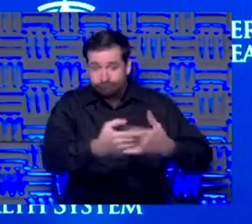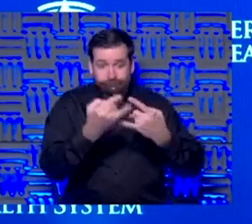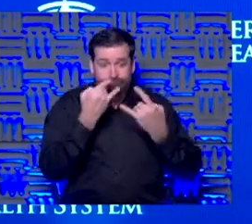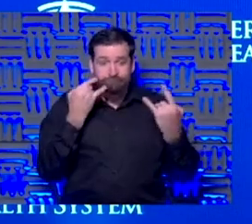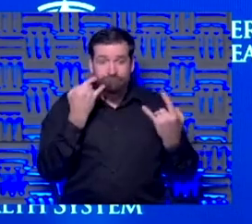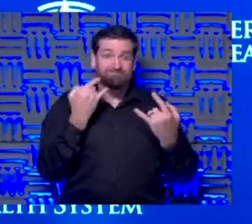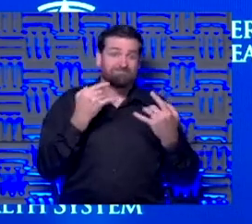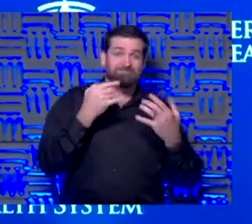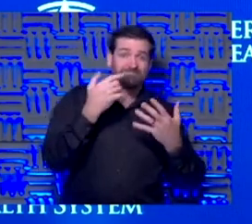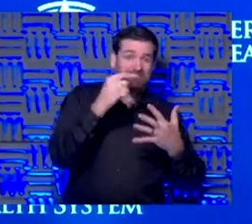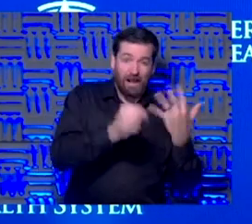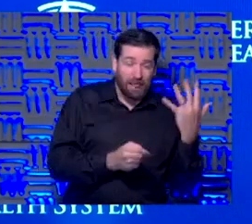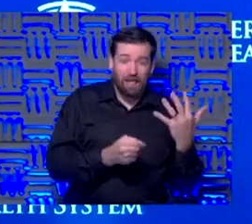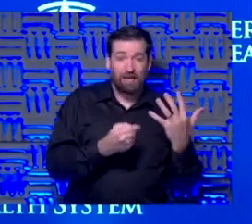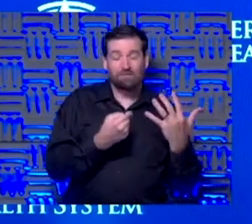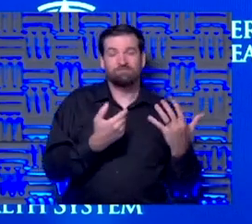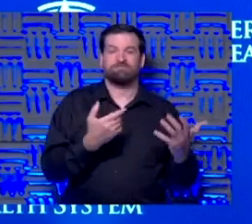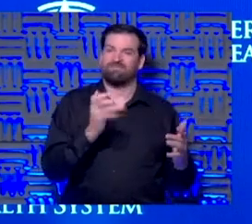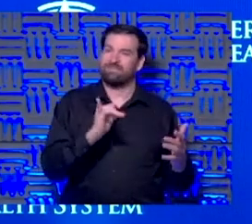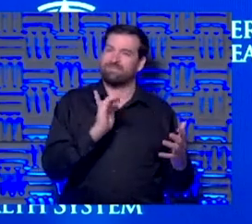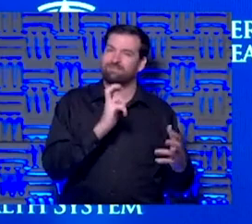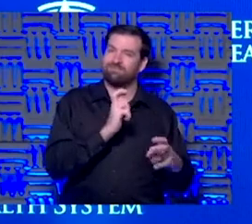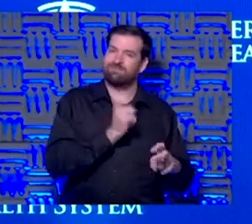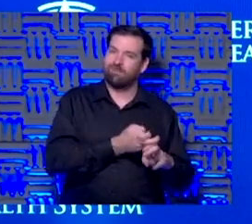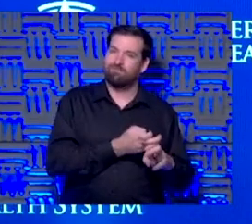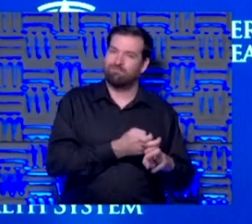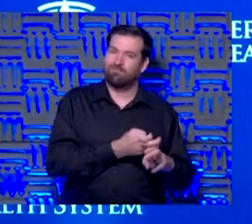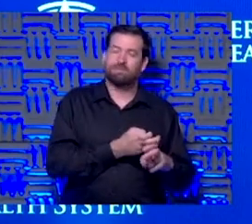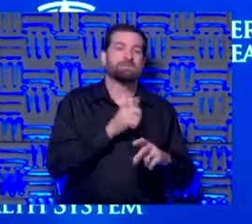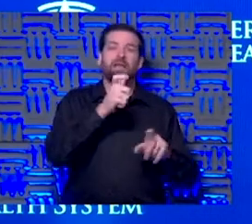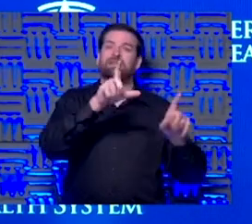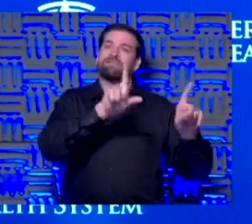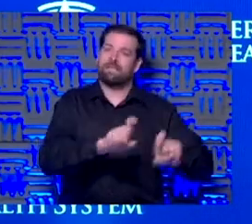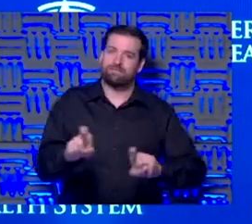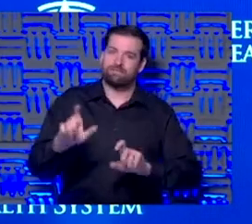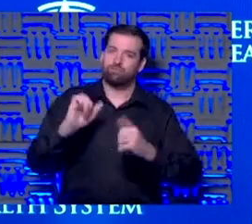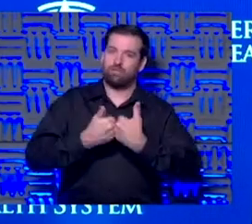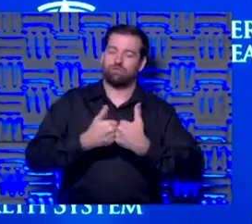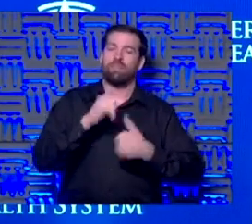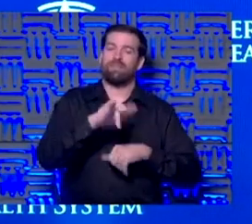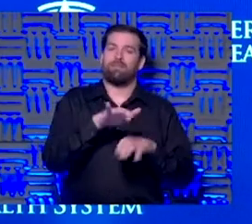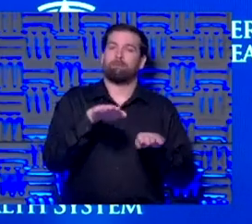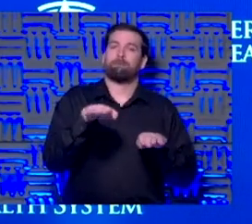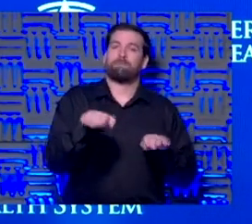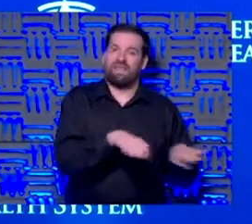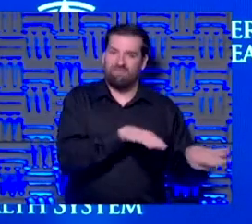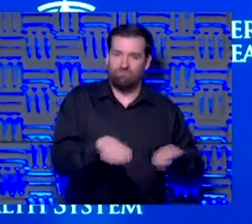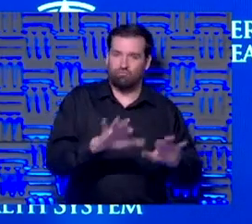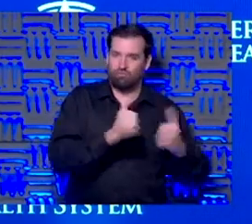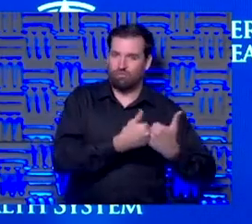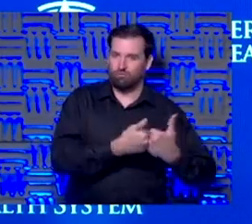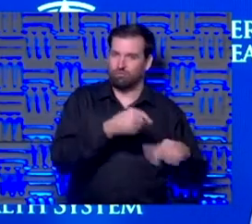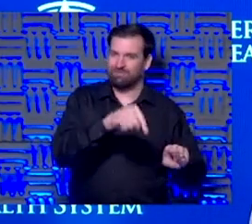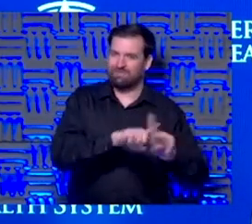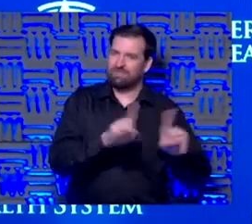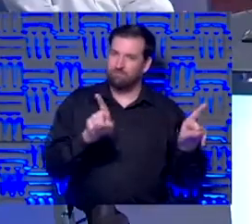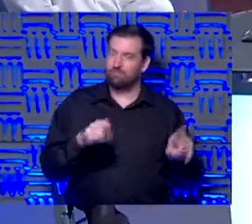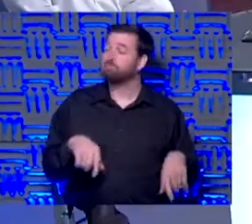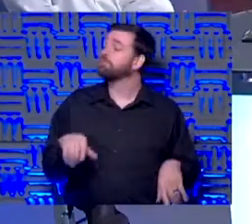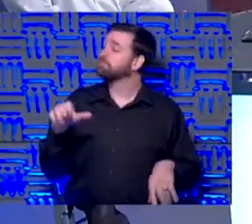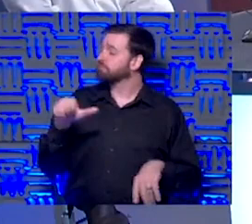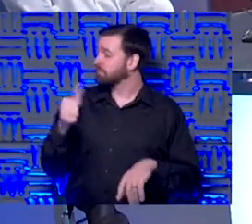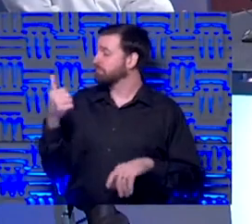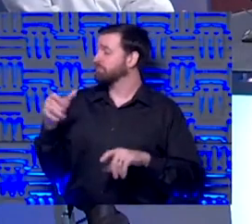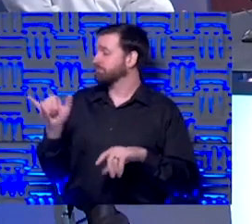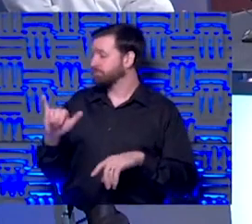Traditionally, they're not, and so that's a challenge, but that's not a testing challenge. That's a behavioral challenge, and those are different challenges. The other thing is